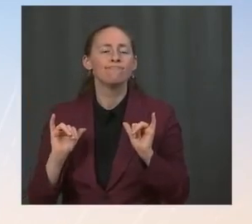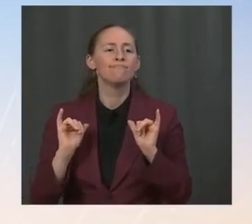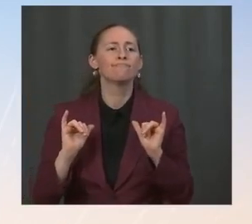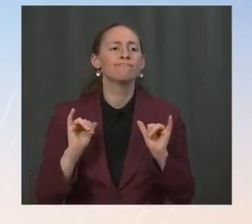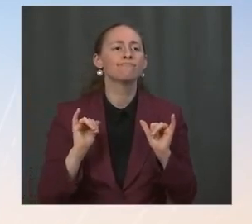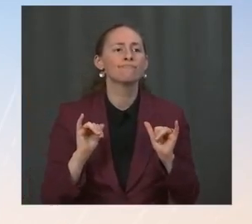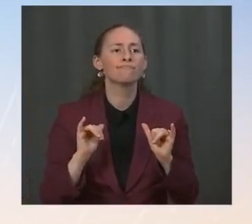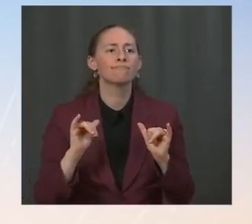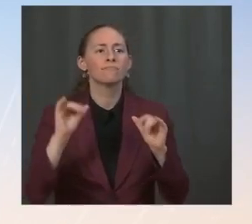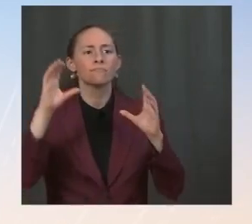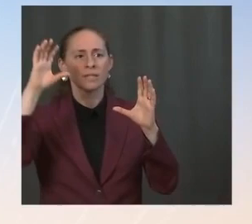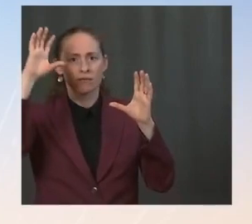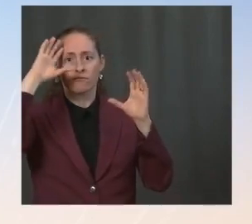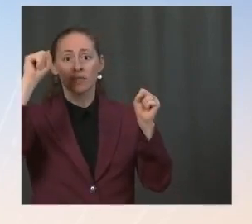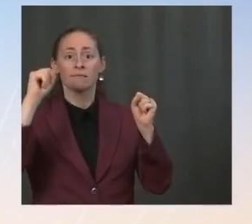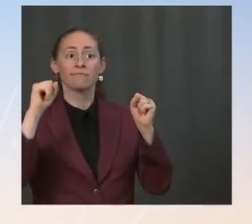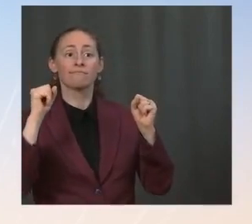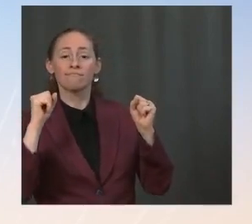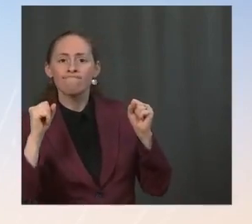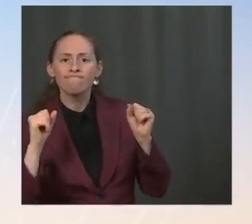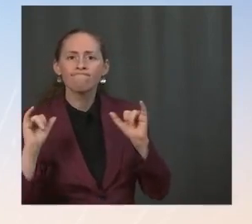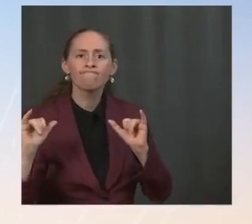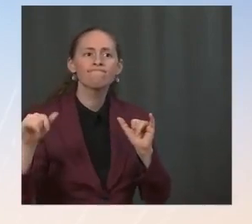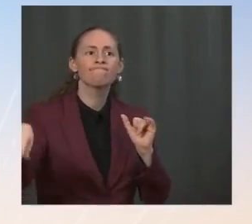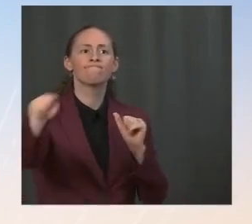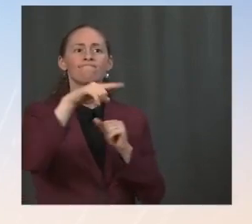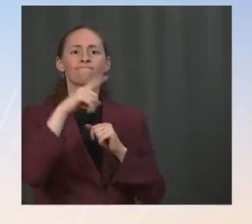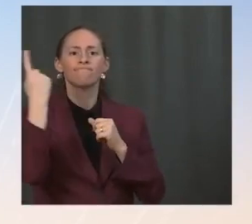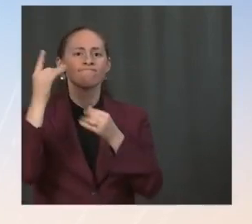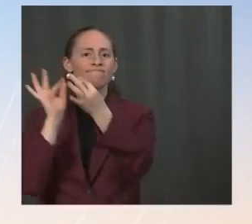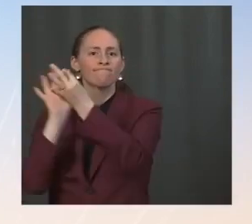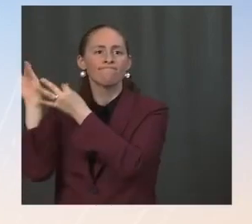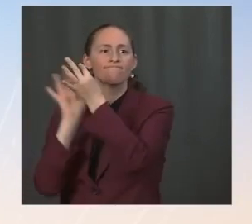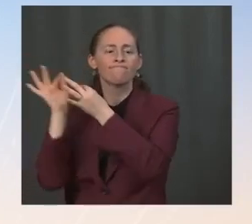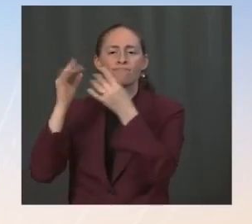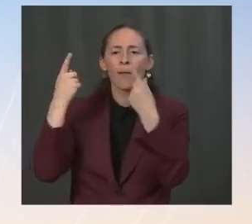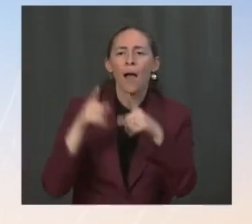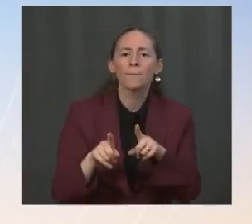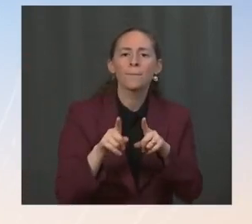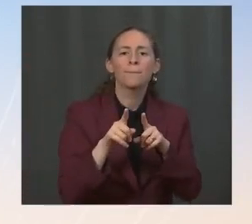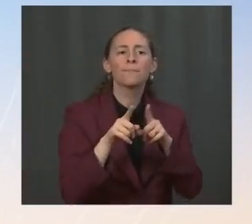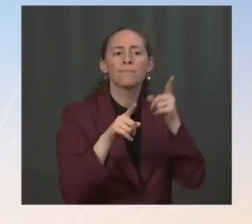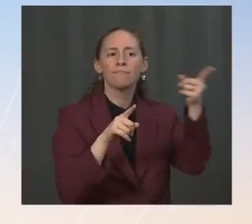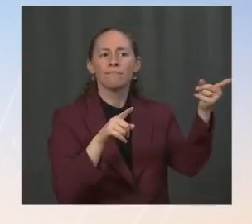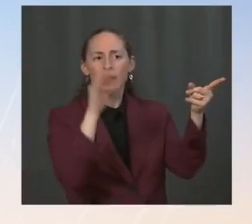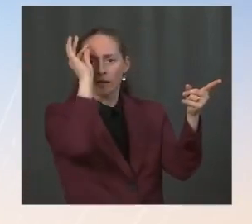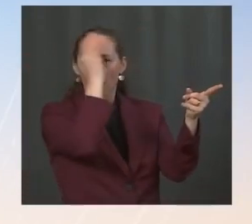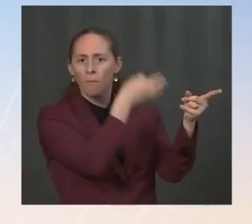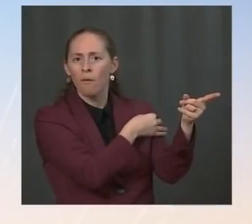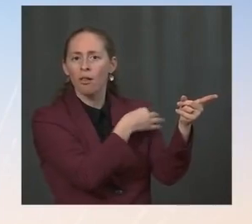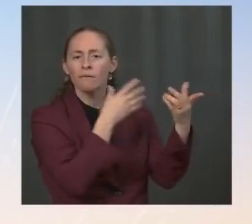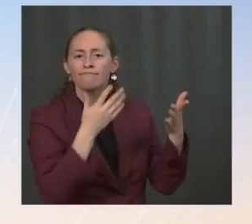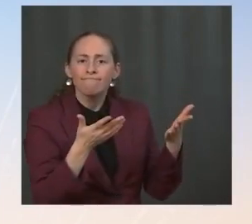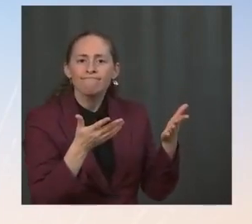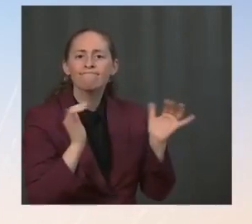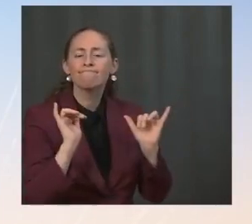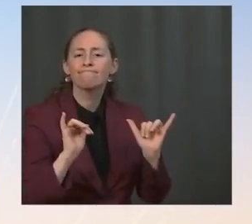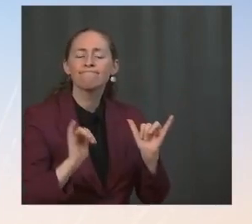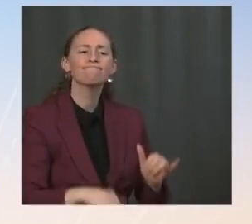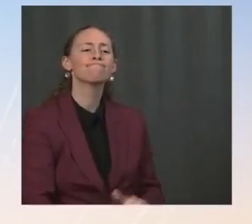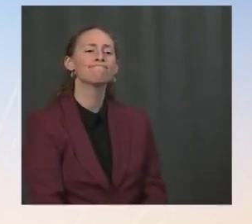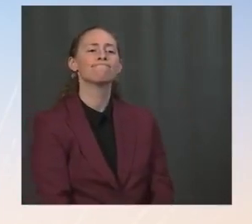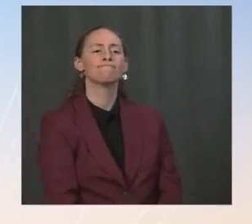one of the first updates he received, of course, was about the attacks on the ground in Kabul. This was a